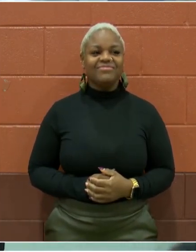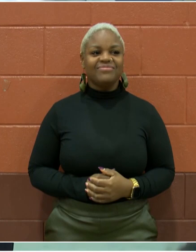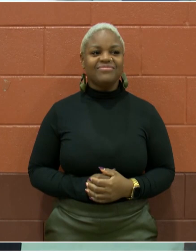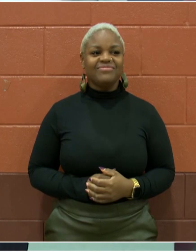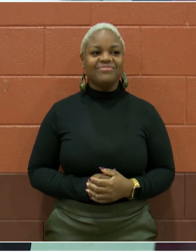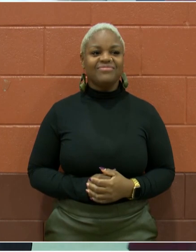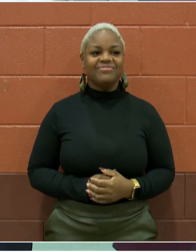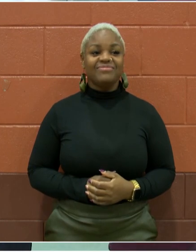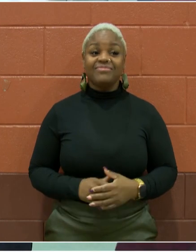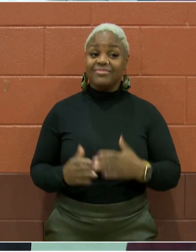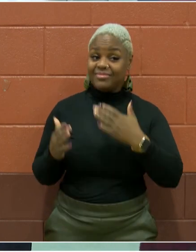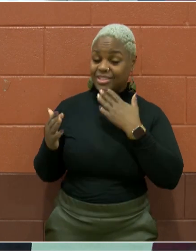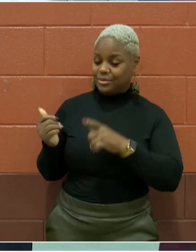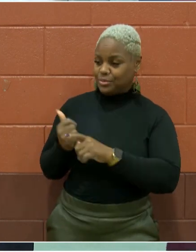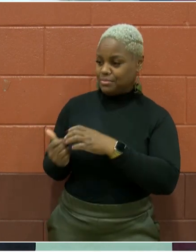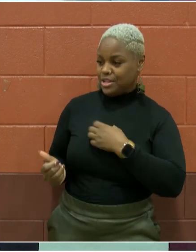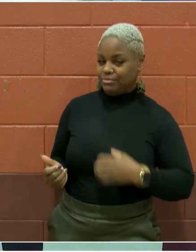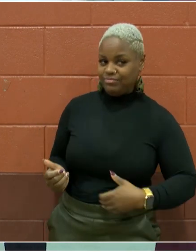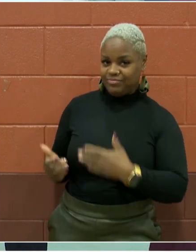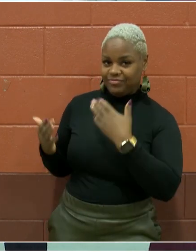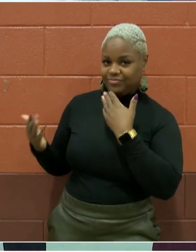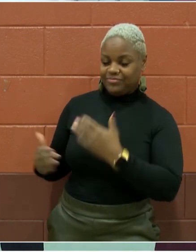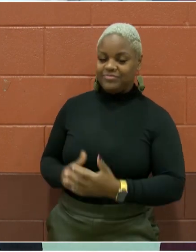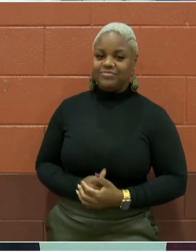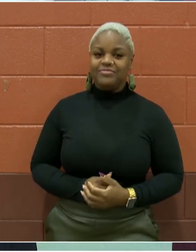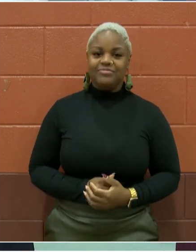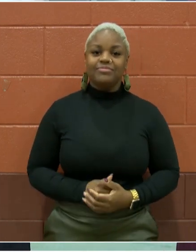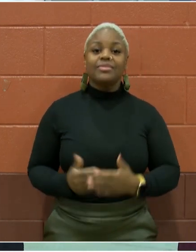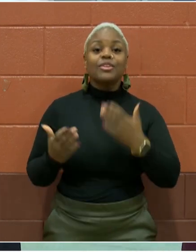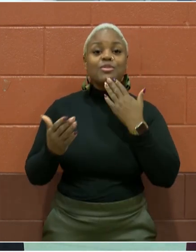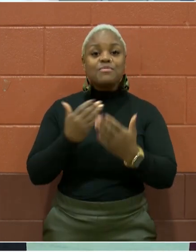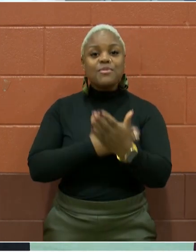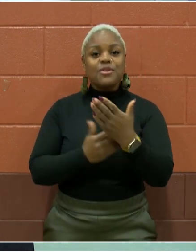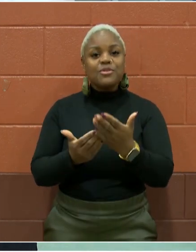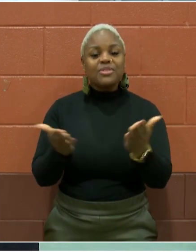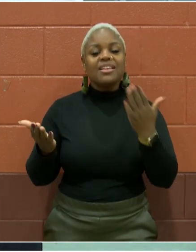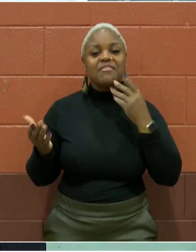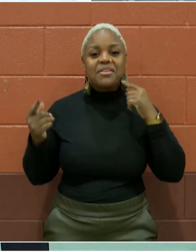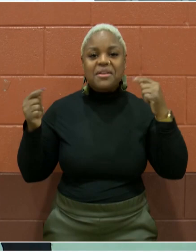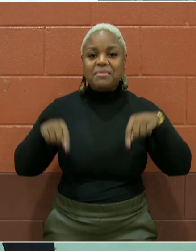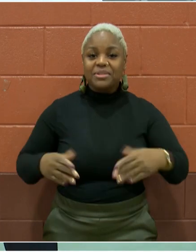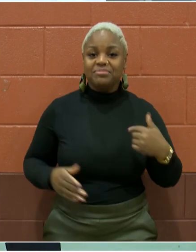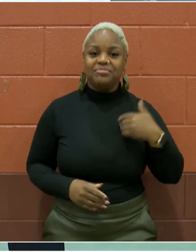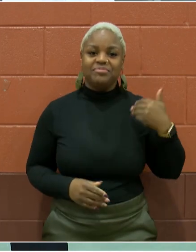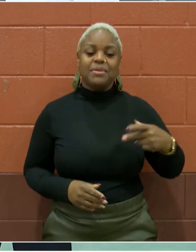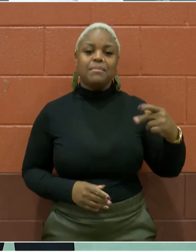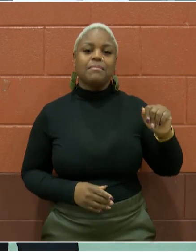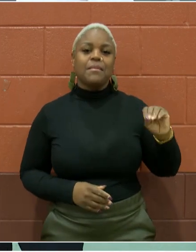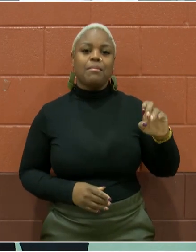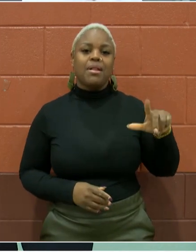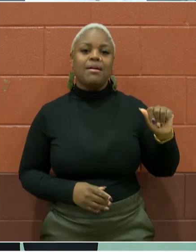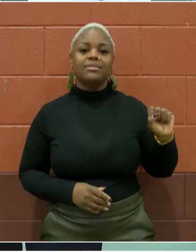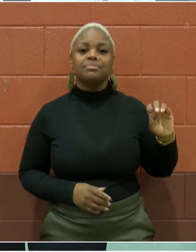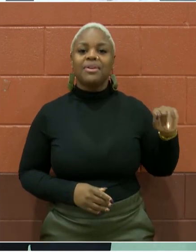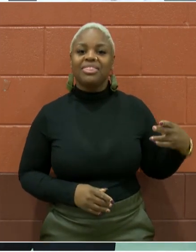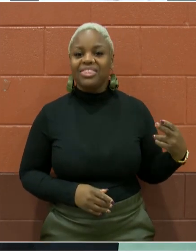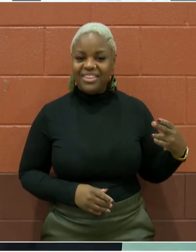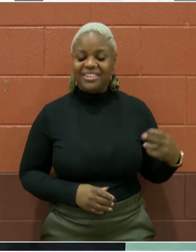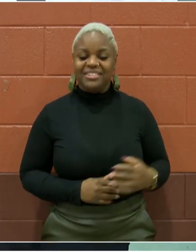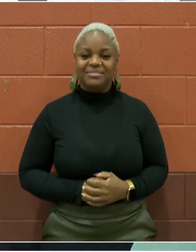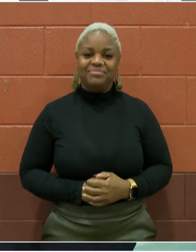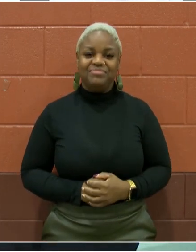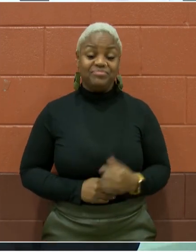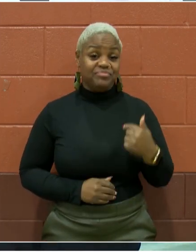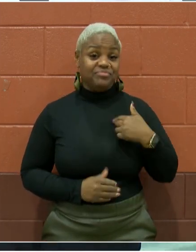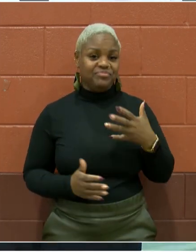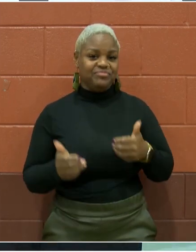Thank you, Deputy Mayor. Good morning, everyone. Thank you for being here today. I'm Pamela Smith of the Metropolitan Police Department here in Washington,